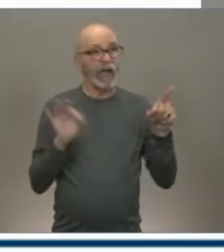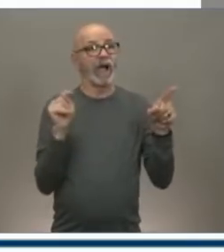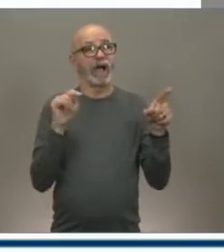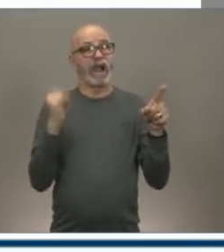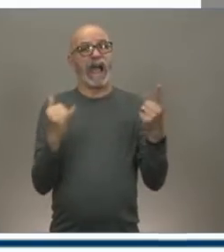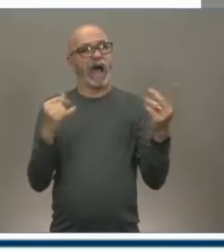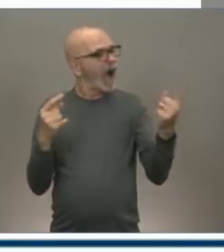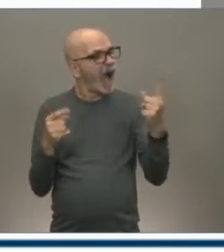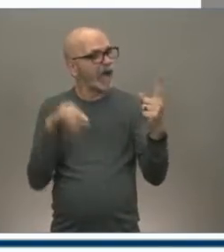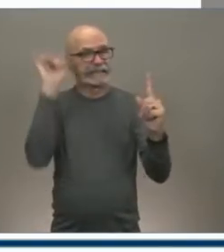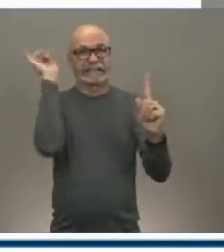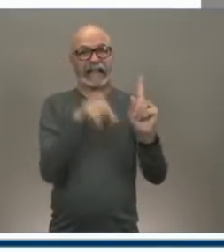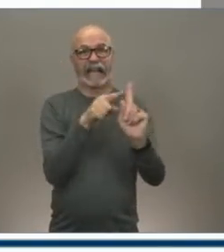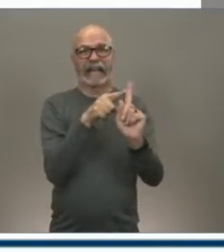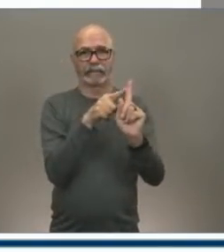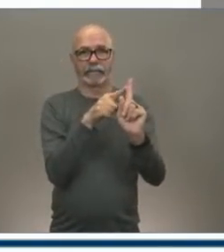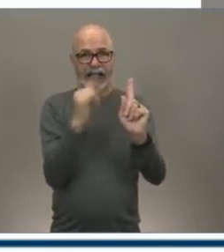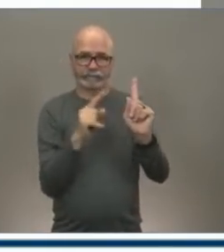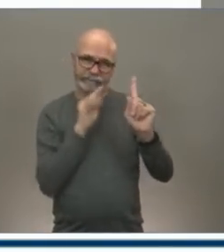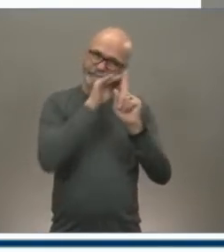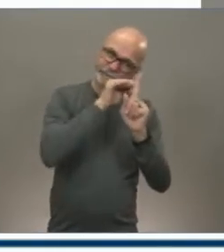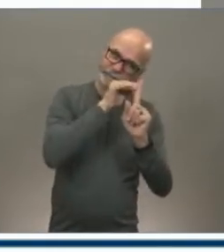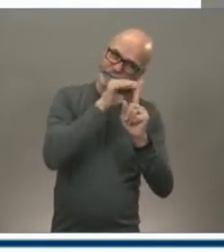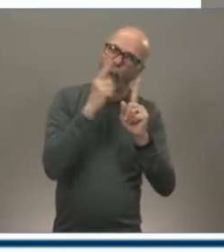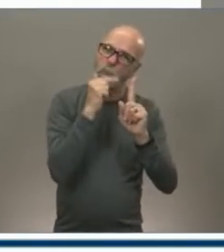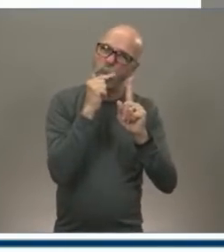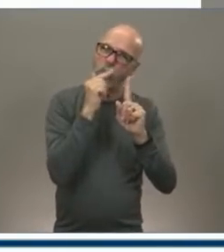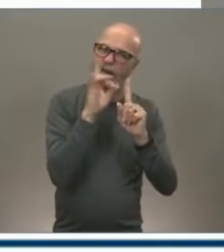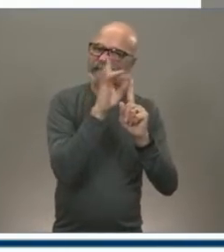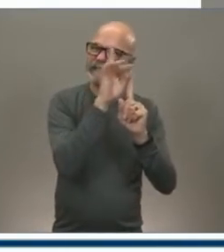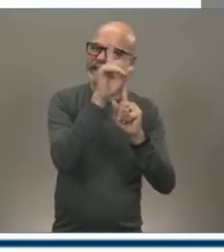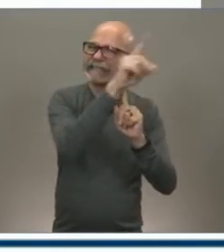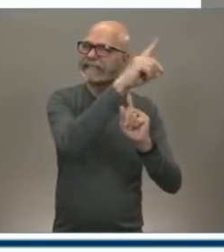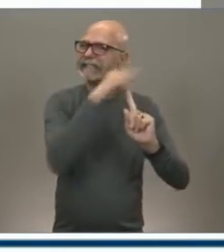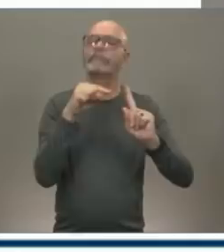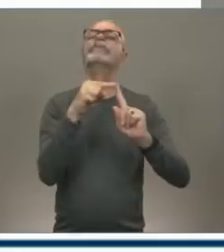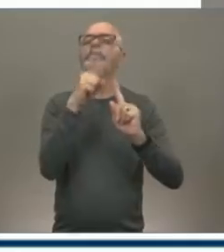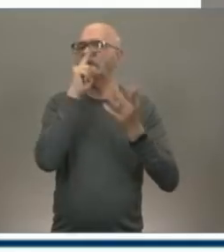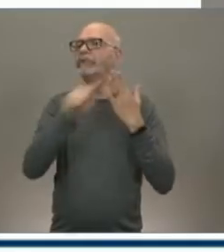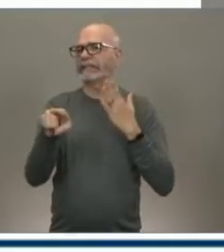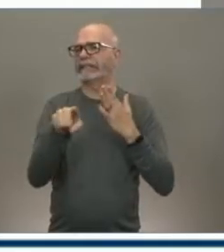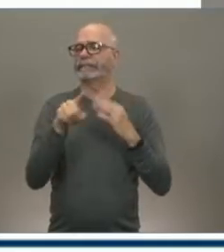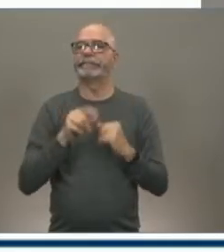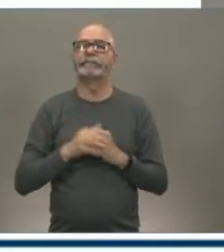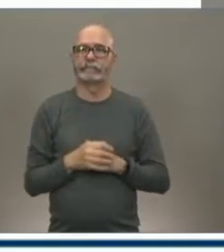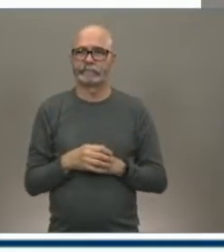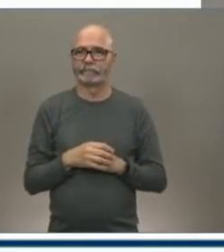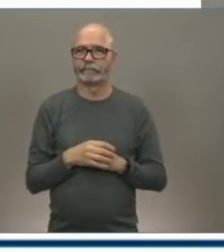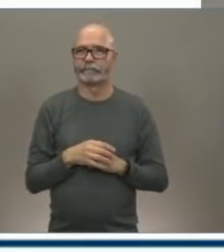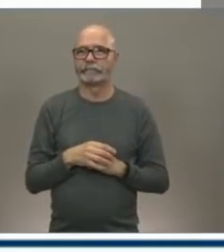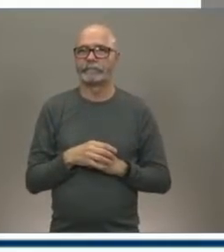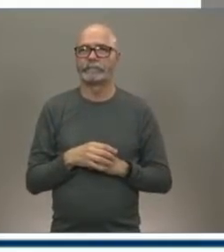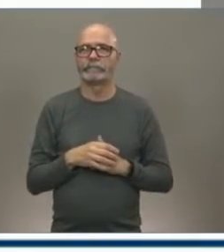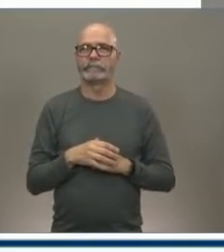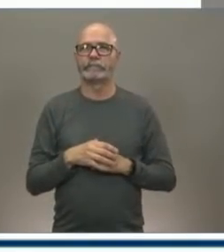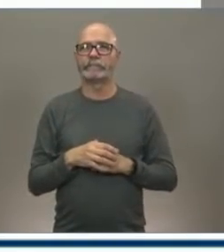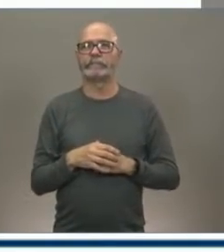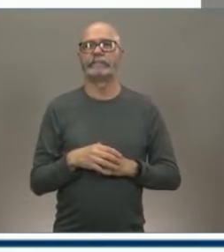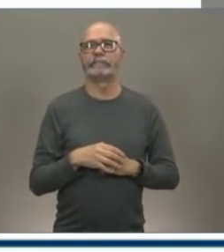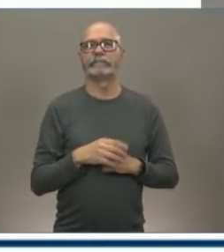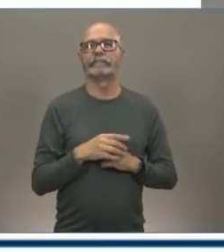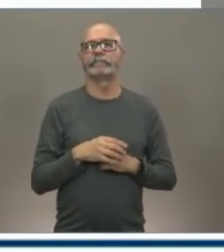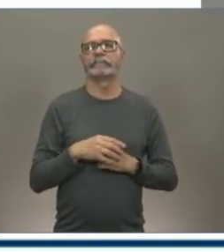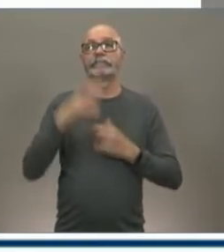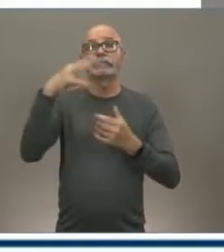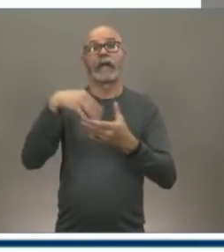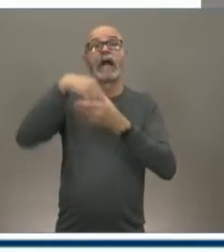that's under active investigation, working with the school and the education system. Outside of Central Zone, one of